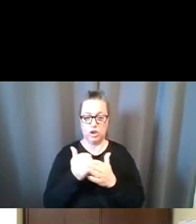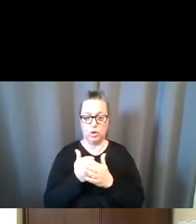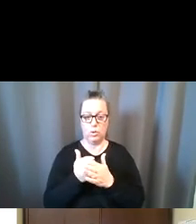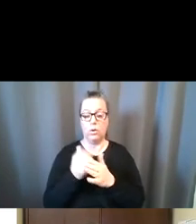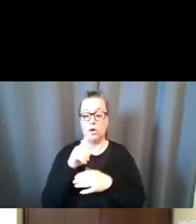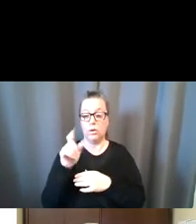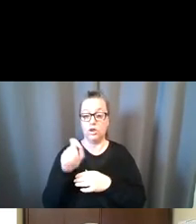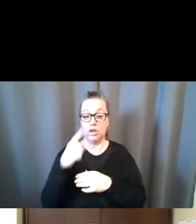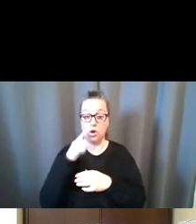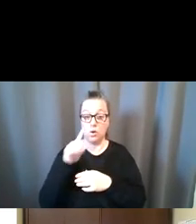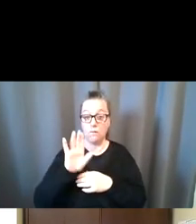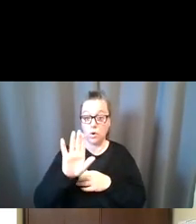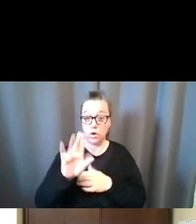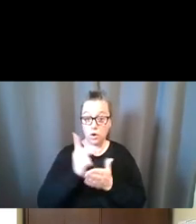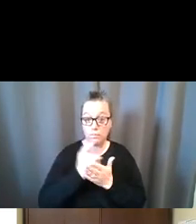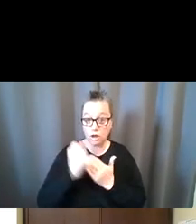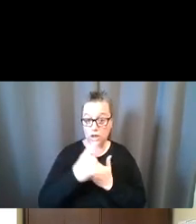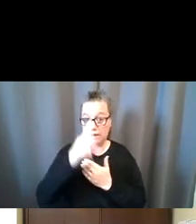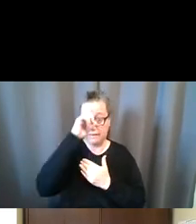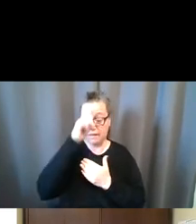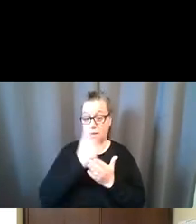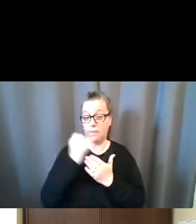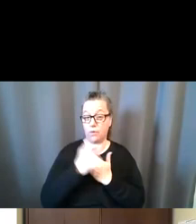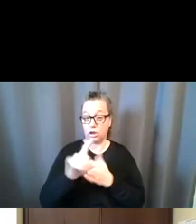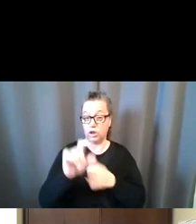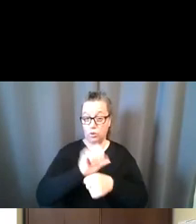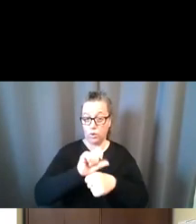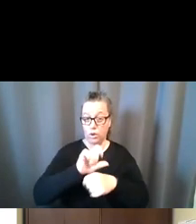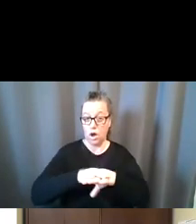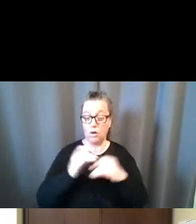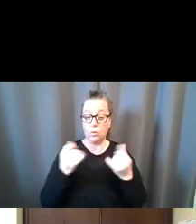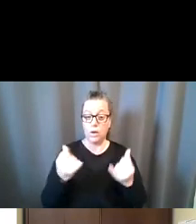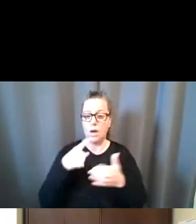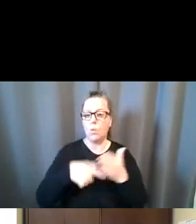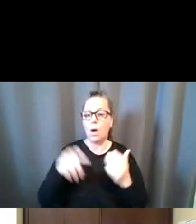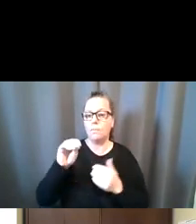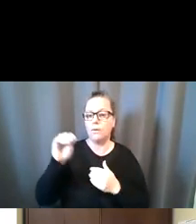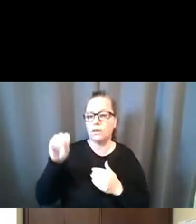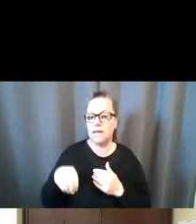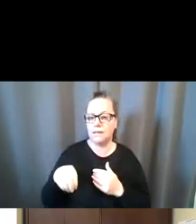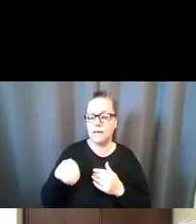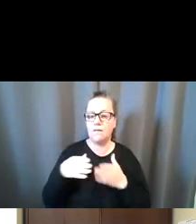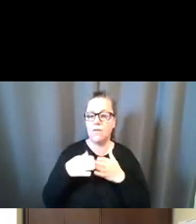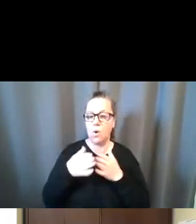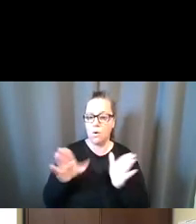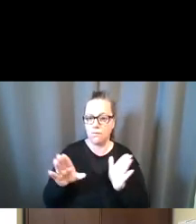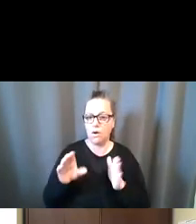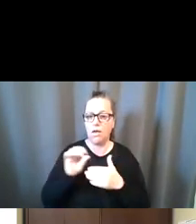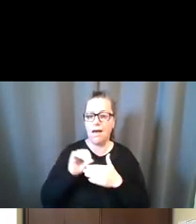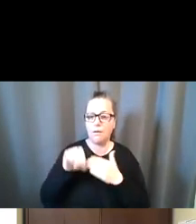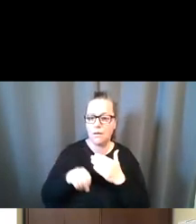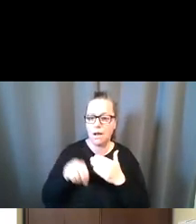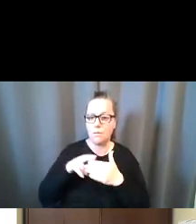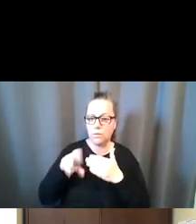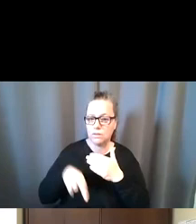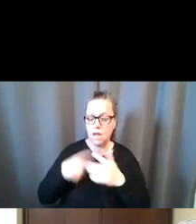for your project. Think about the project you're working on right now. What percentage of the overall outcomes and results